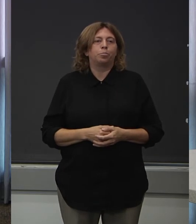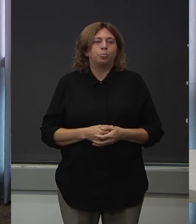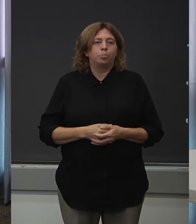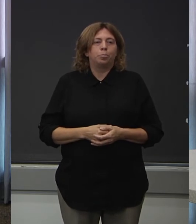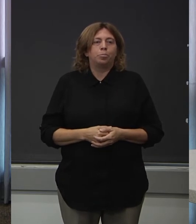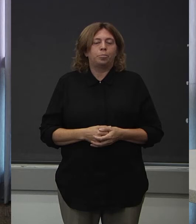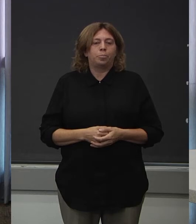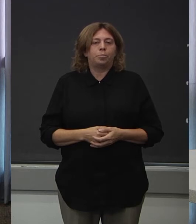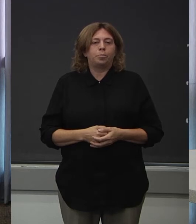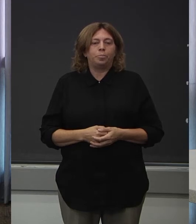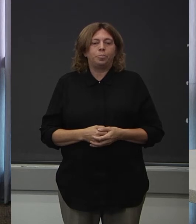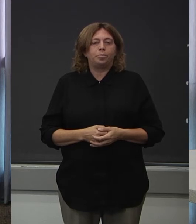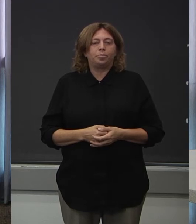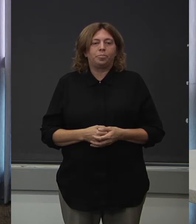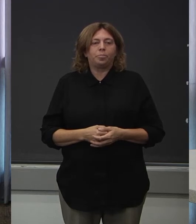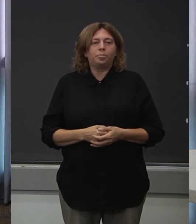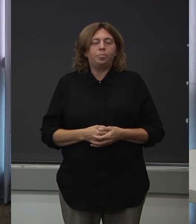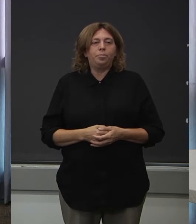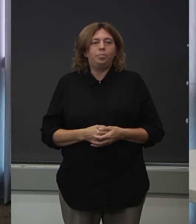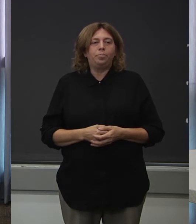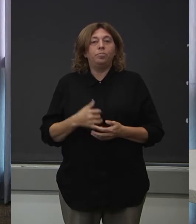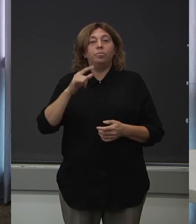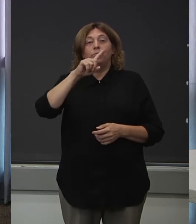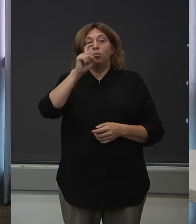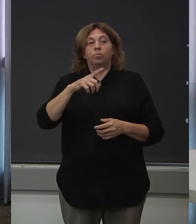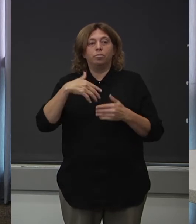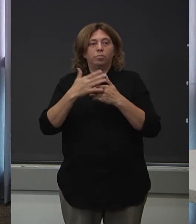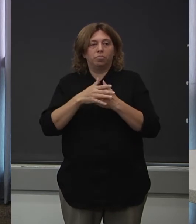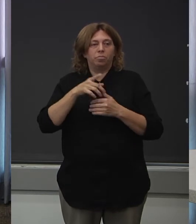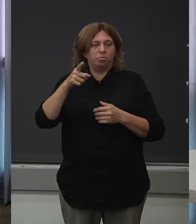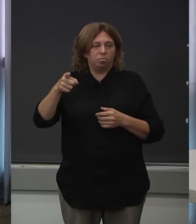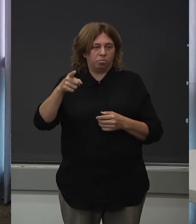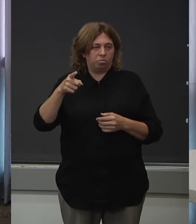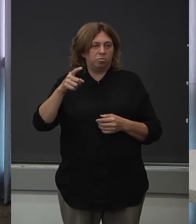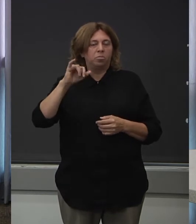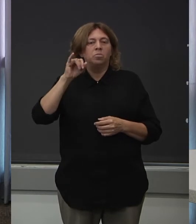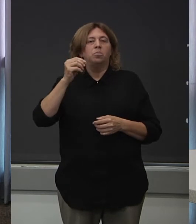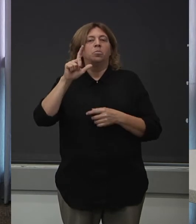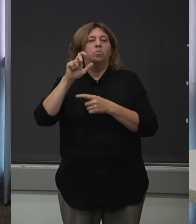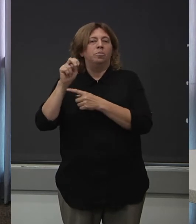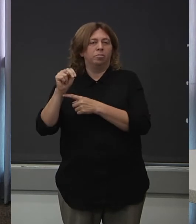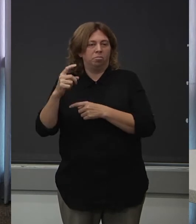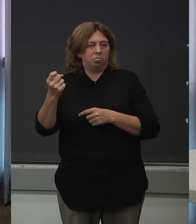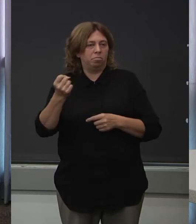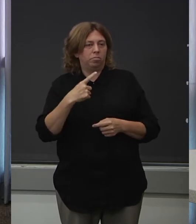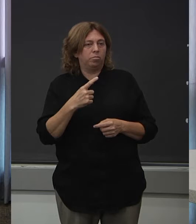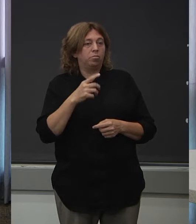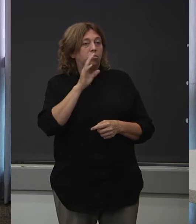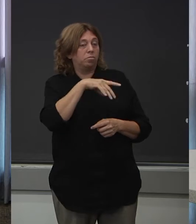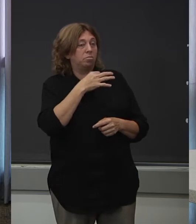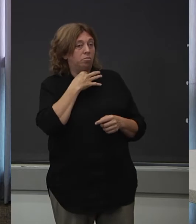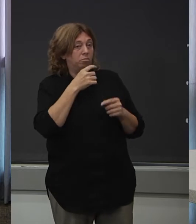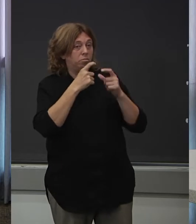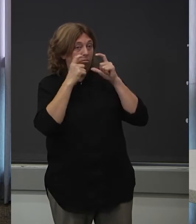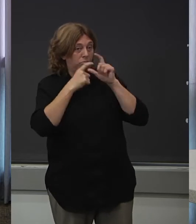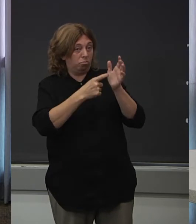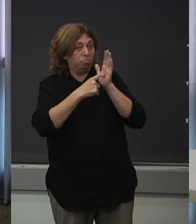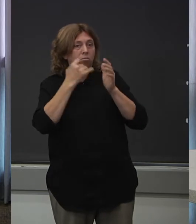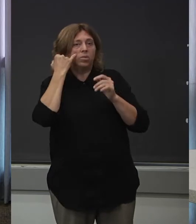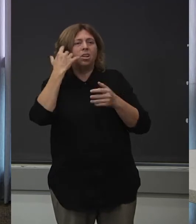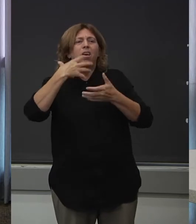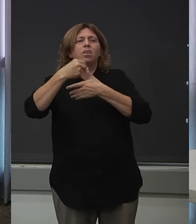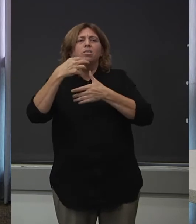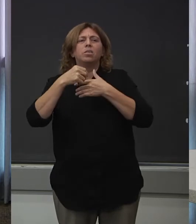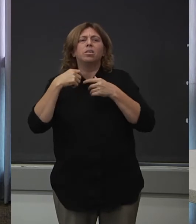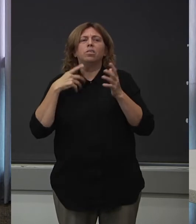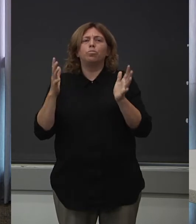So the next question is from Jolene asking if you have to wear a mask if you are outside speaking to someone. The